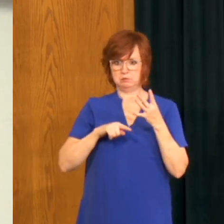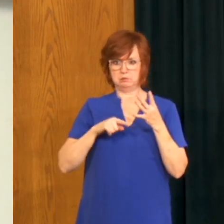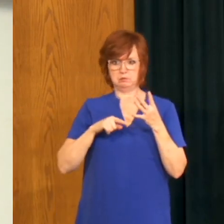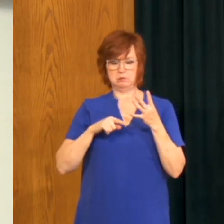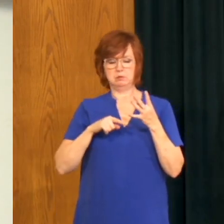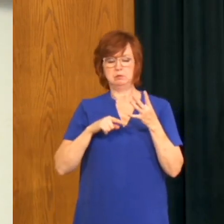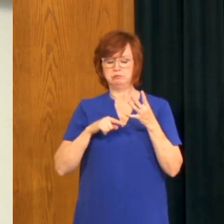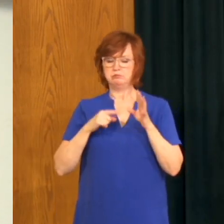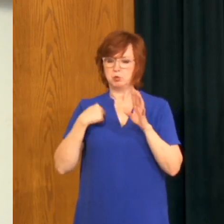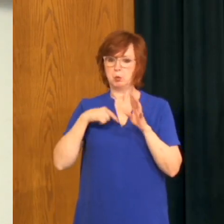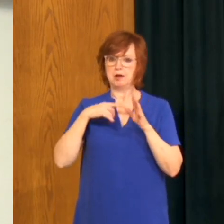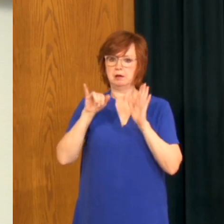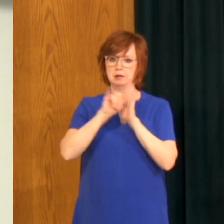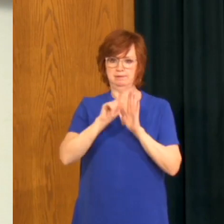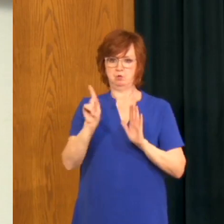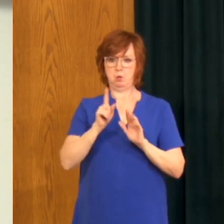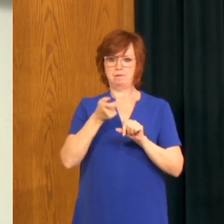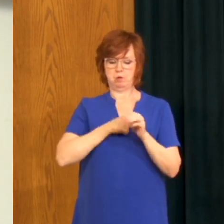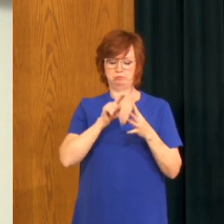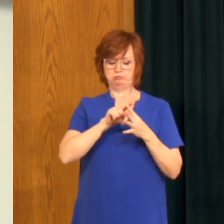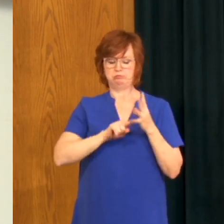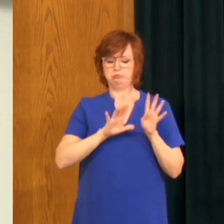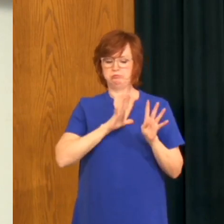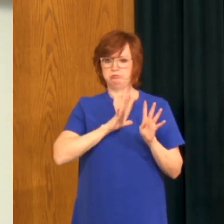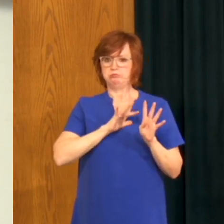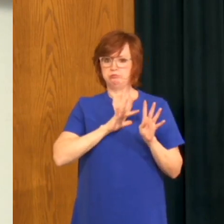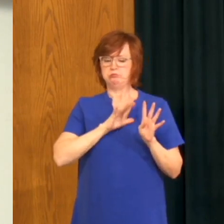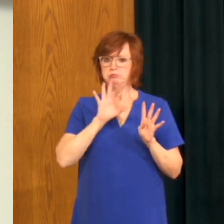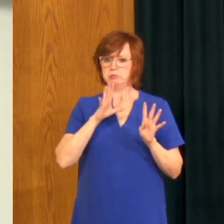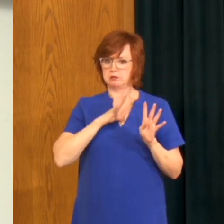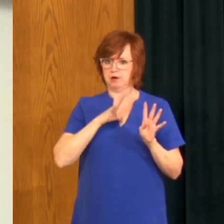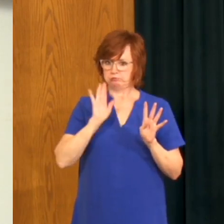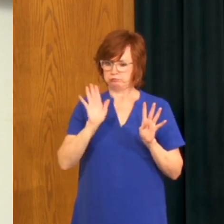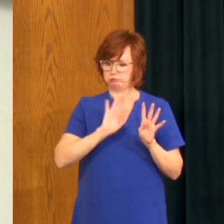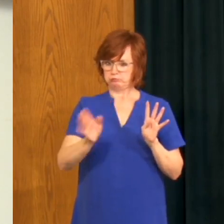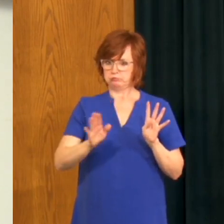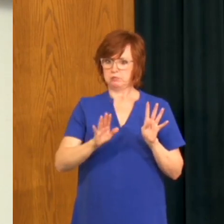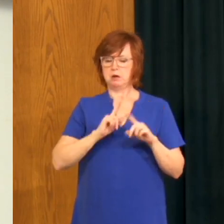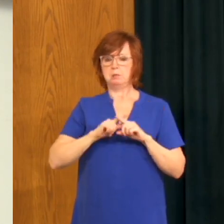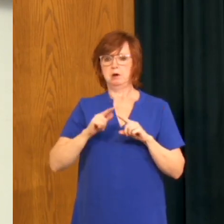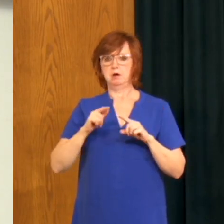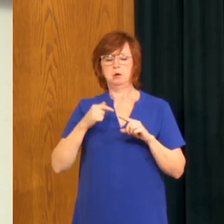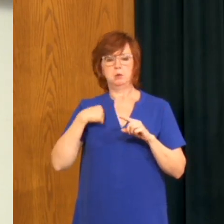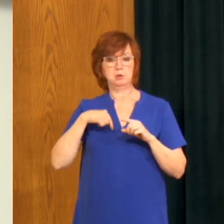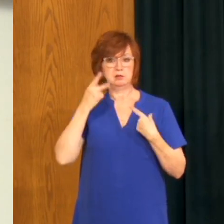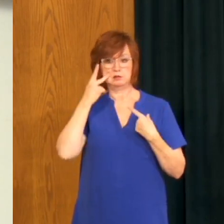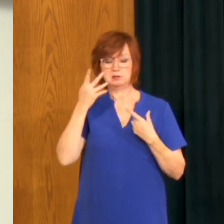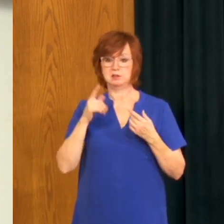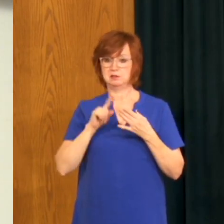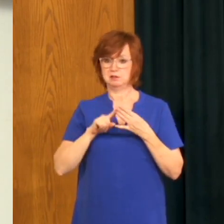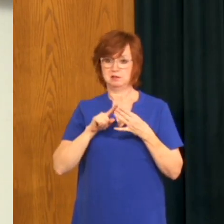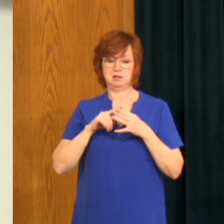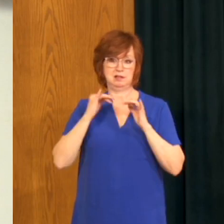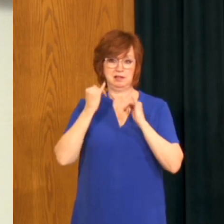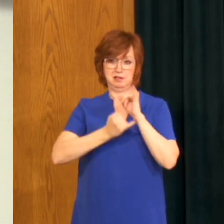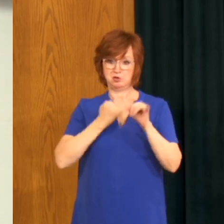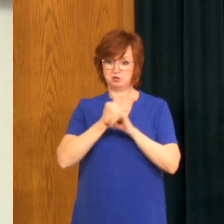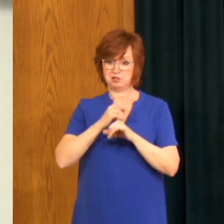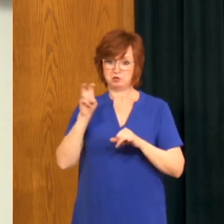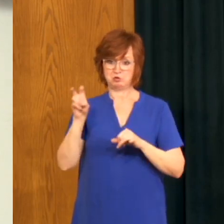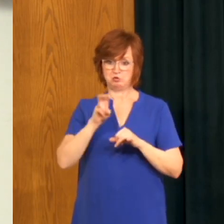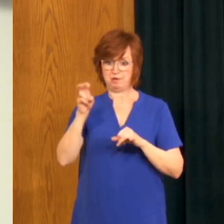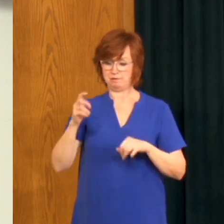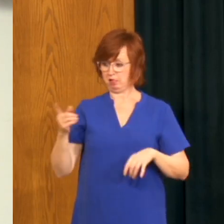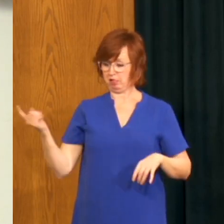transmission. But again, I think it's clear that we will continue to see cases through occasional importation internationally from